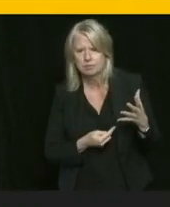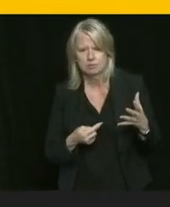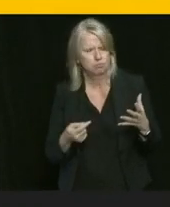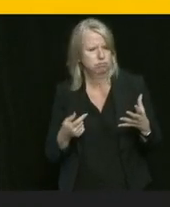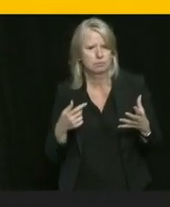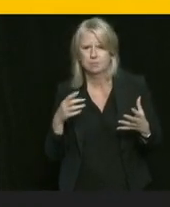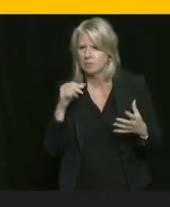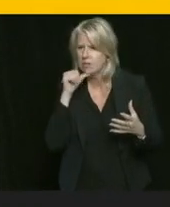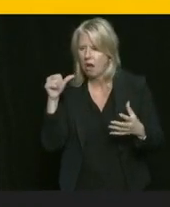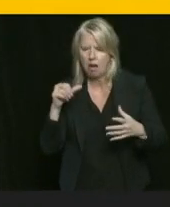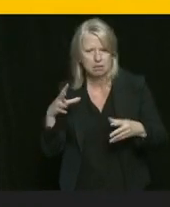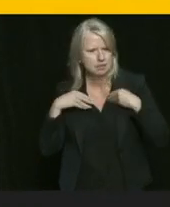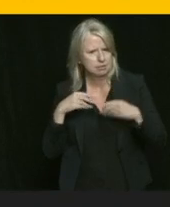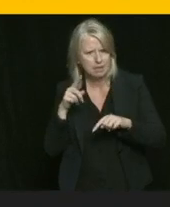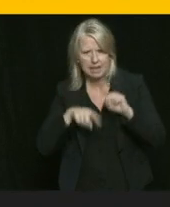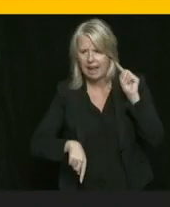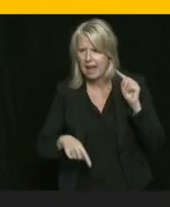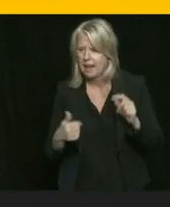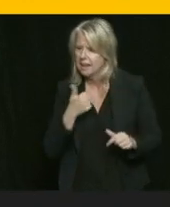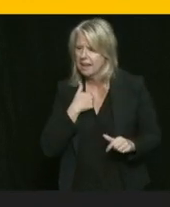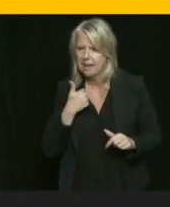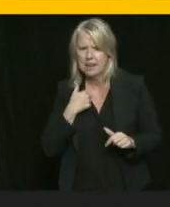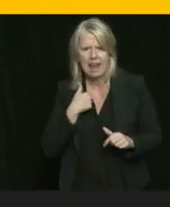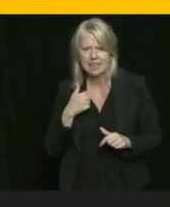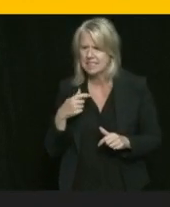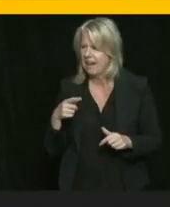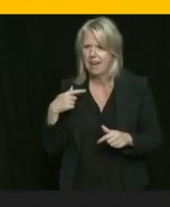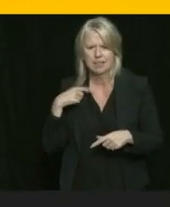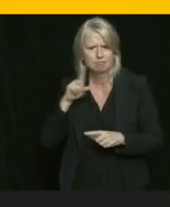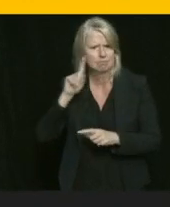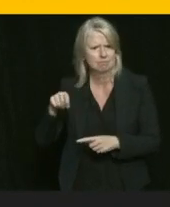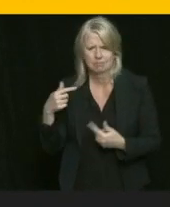unjustifiable, and Canada wholeheartedly denounces those acts,